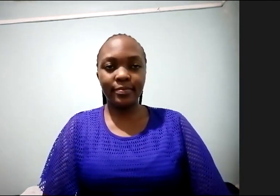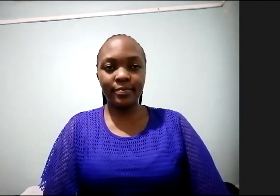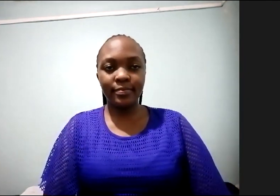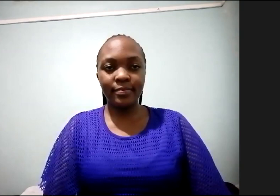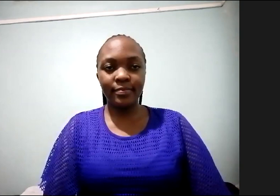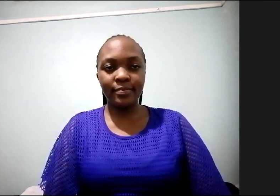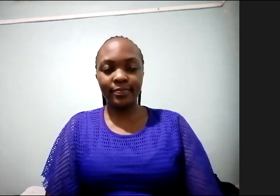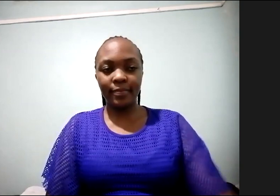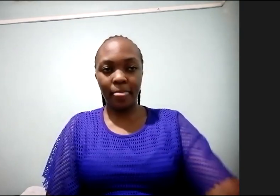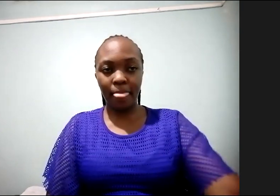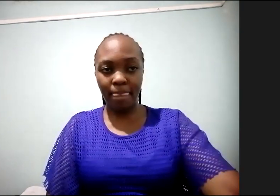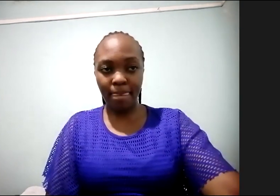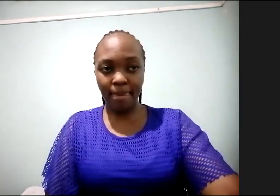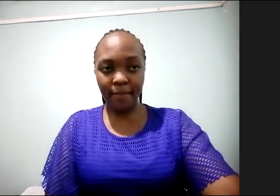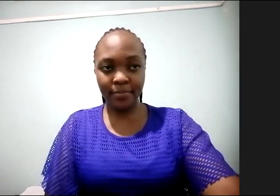Okay, you can proceed, Betty.